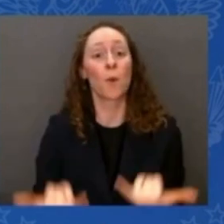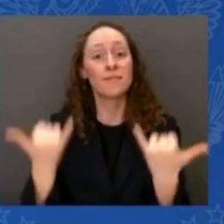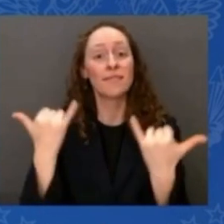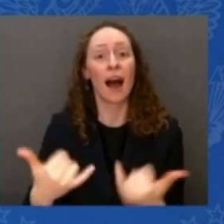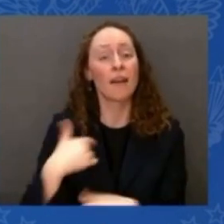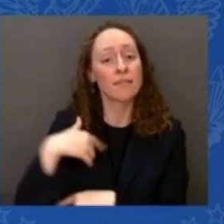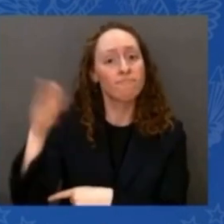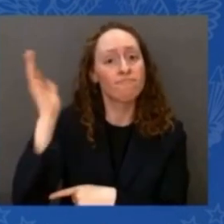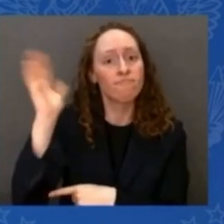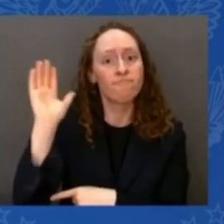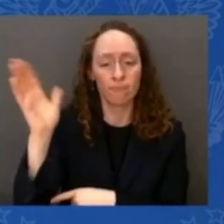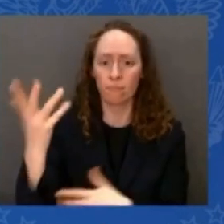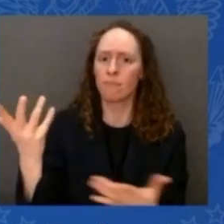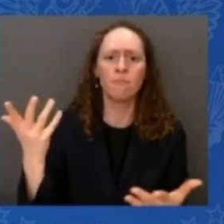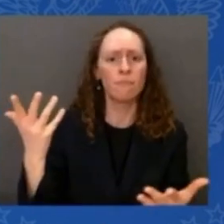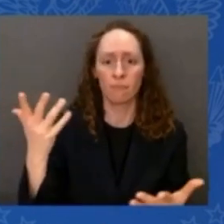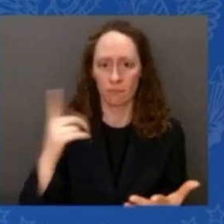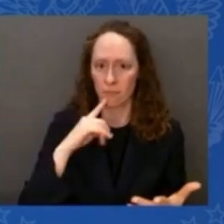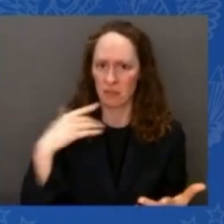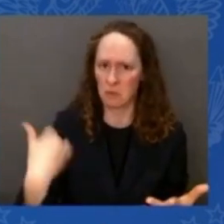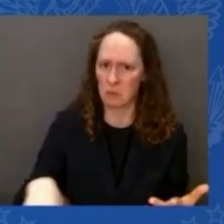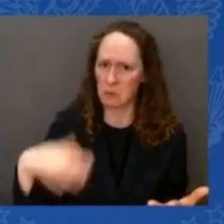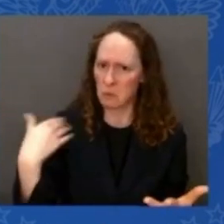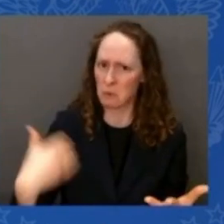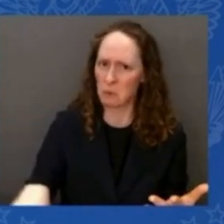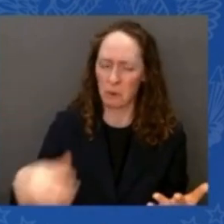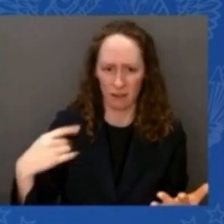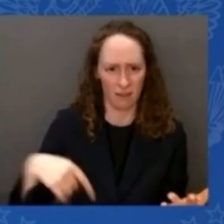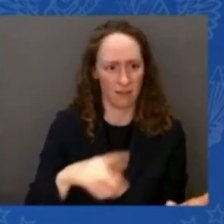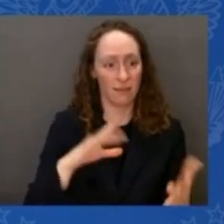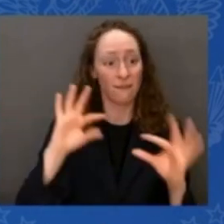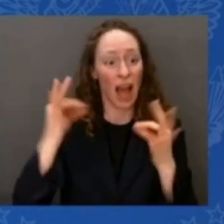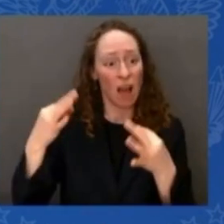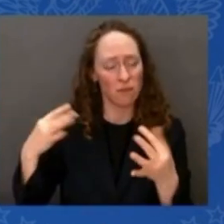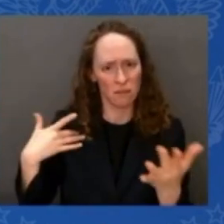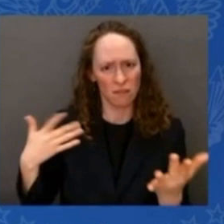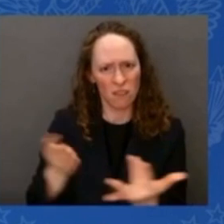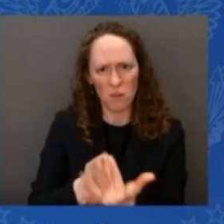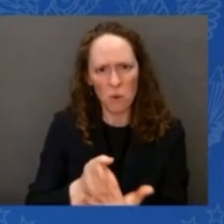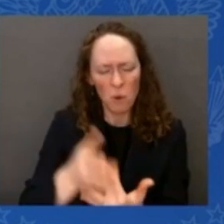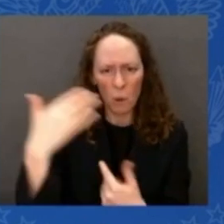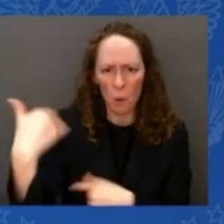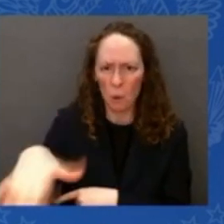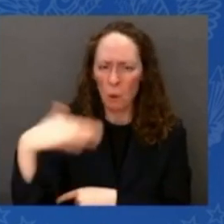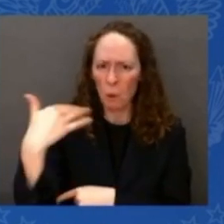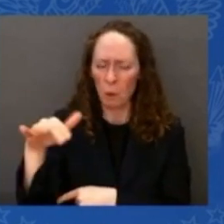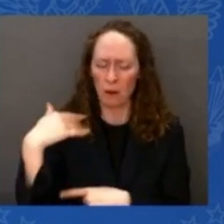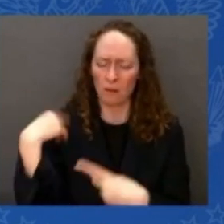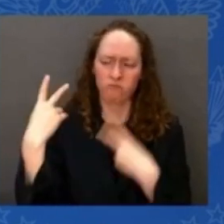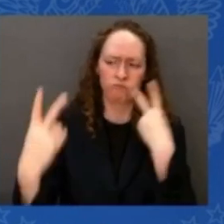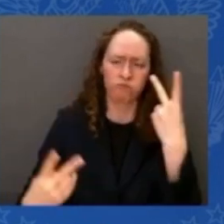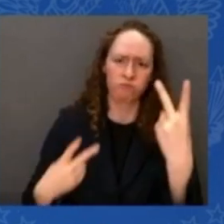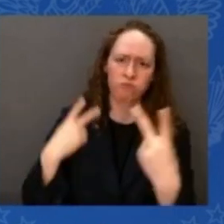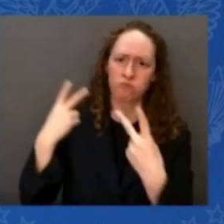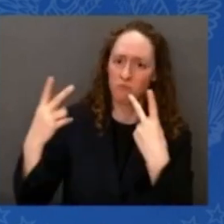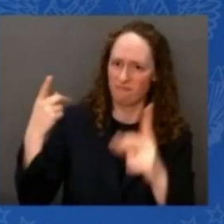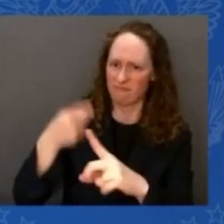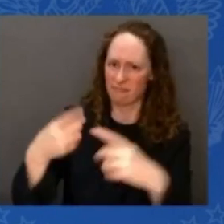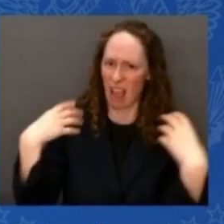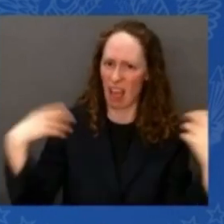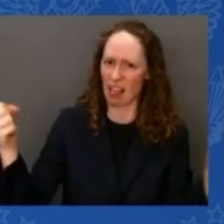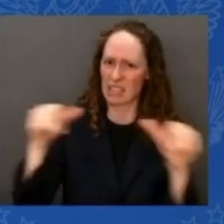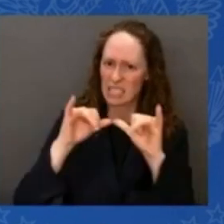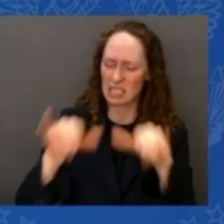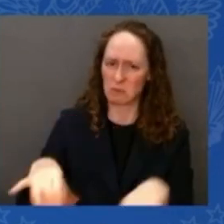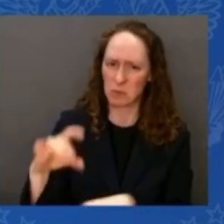industry in the last 10 years. My darling husband and I, married 37 years, two children, never worried about